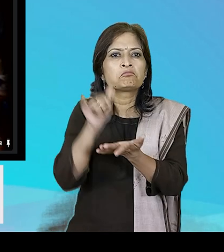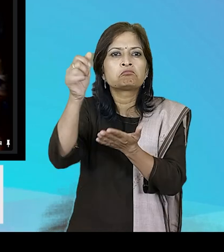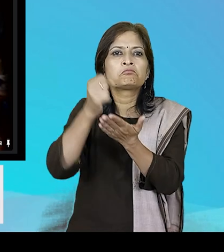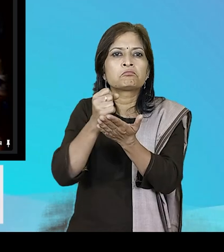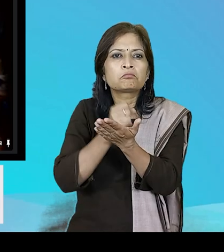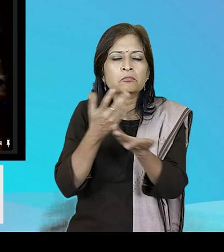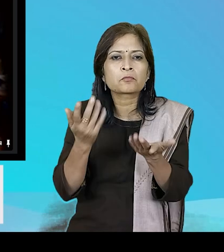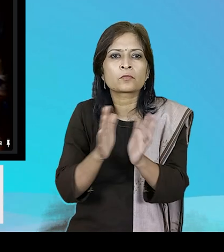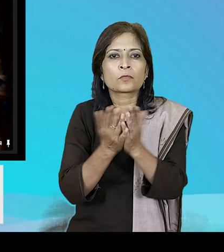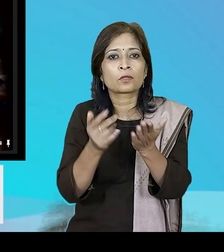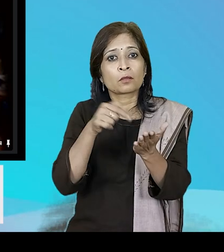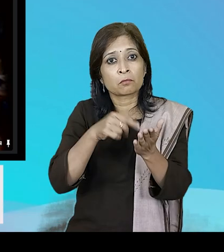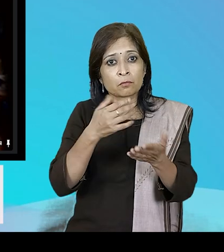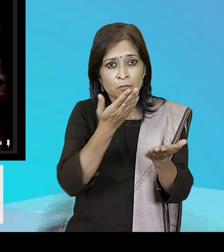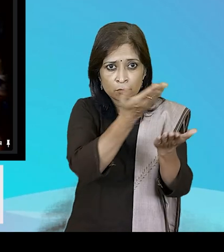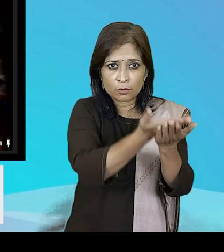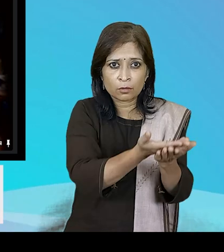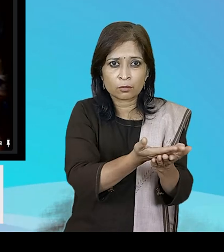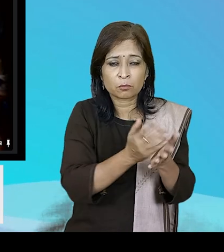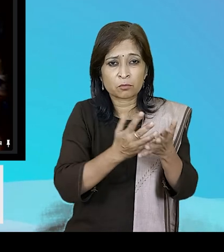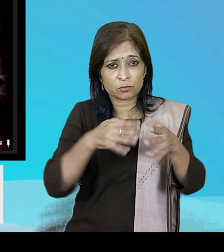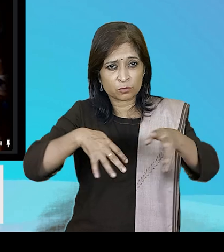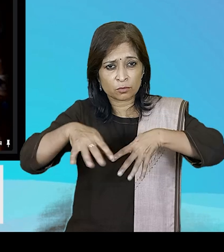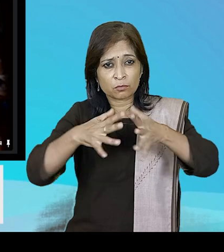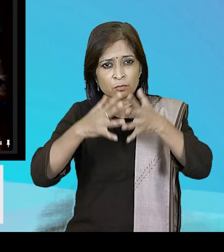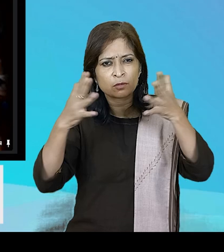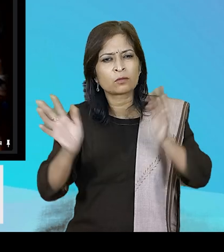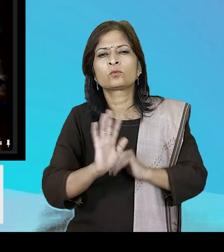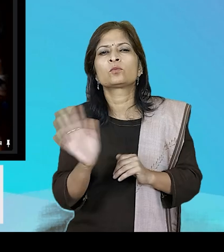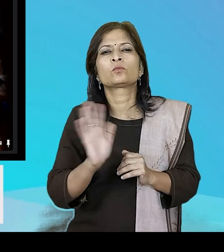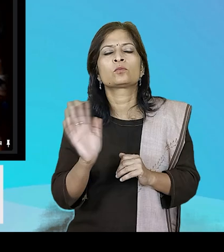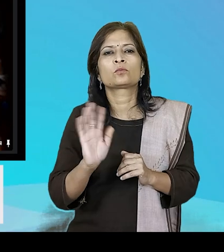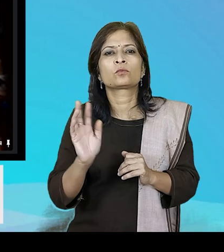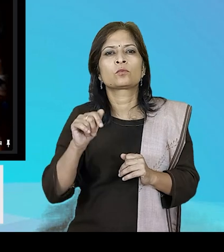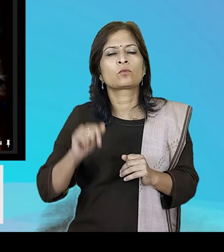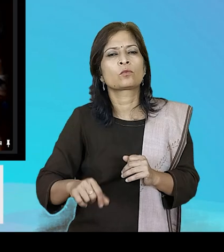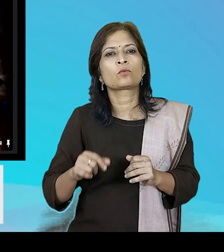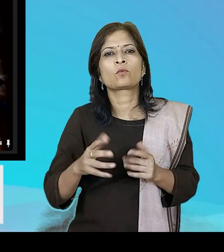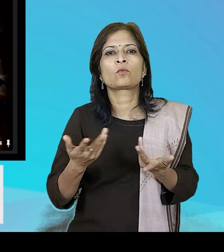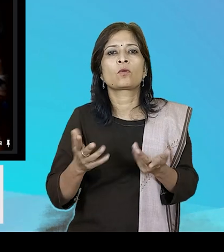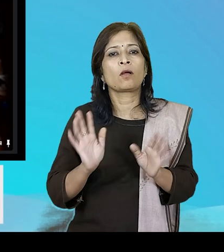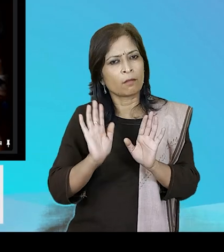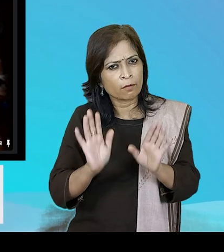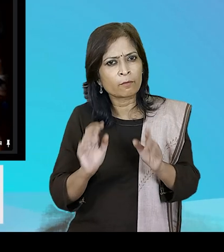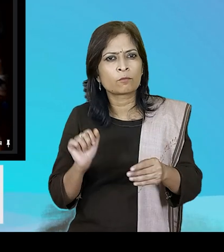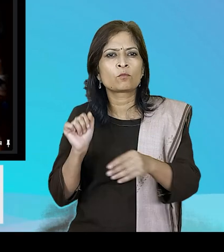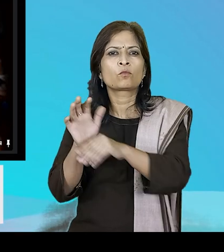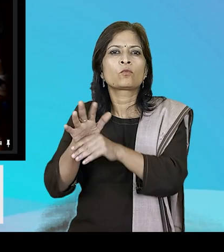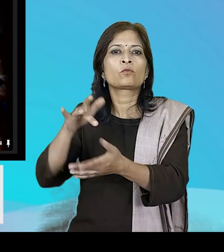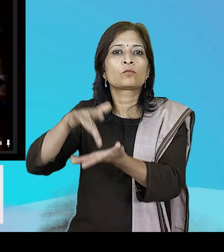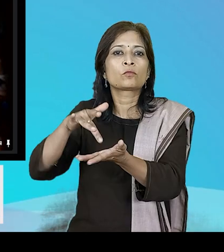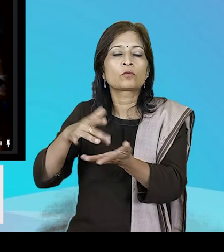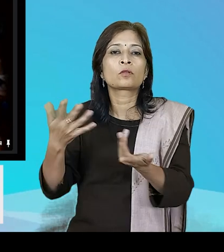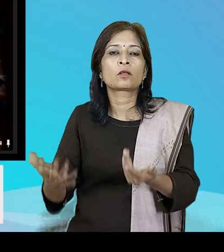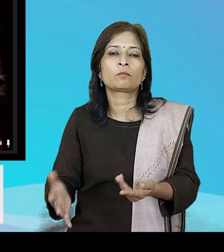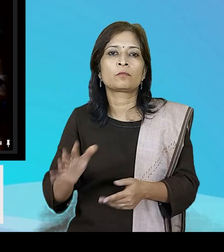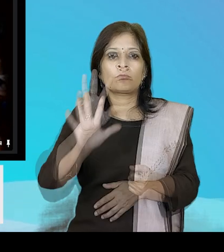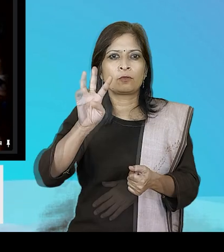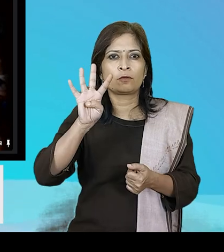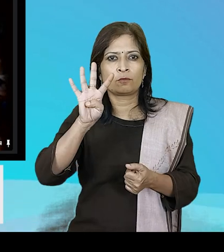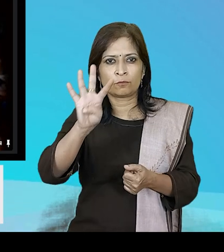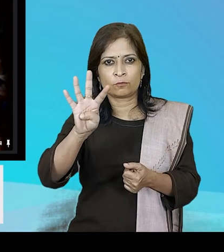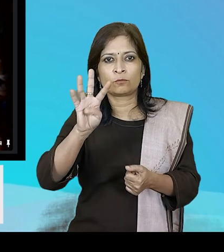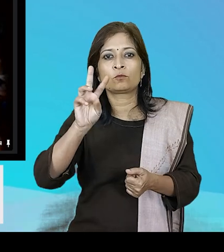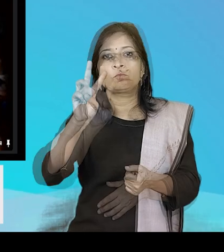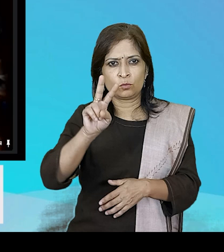find a, a place where they can apply. It is available in it is already available in 429